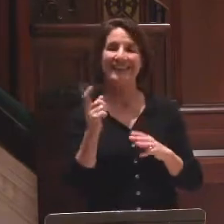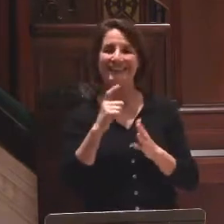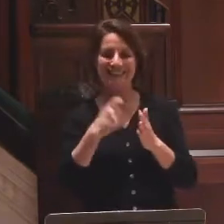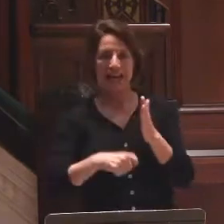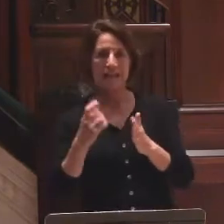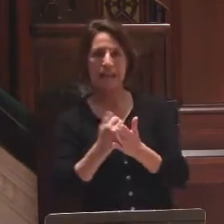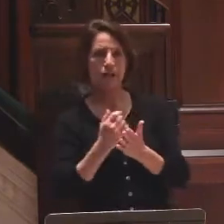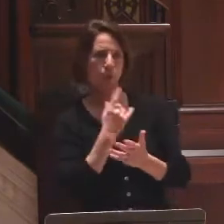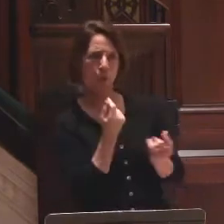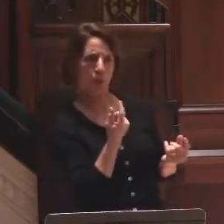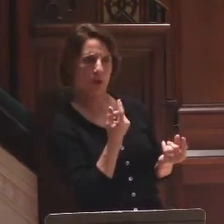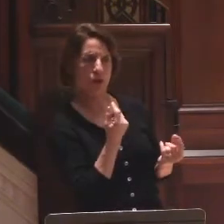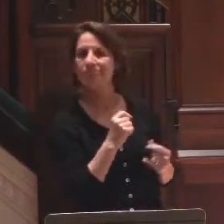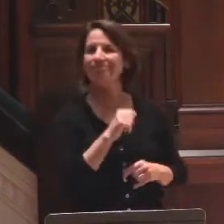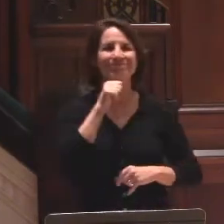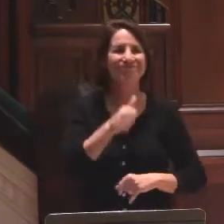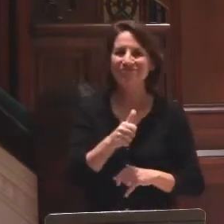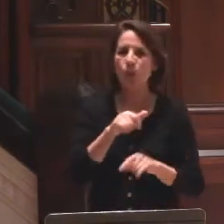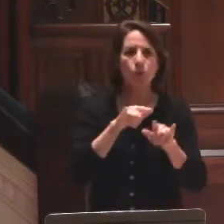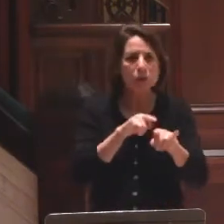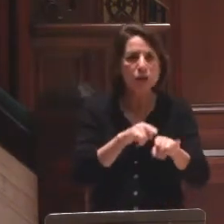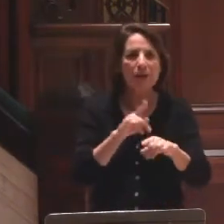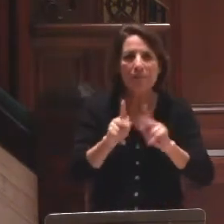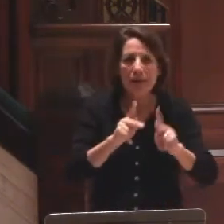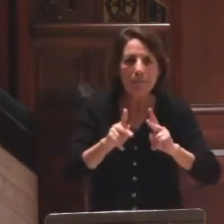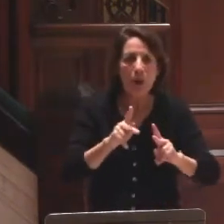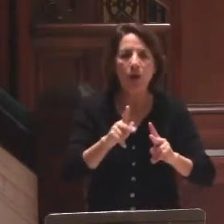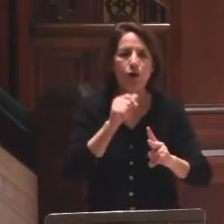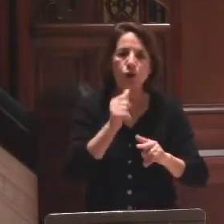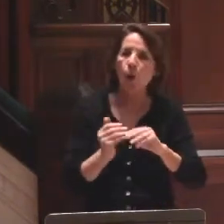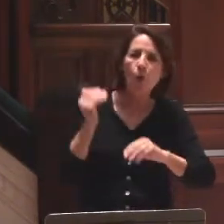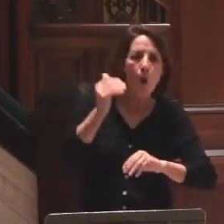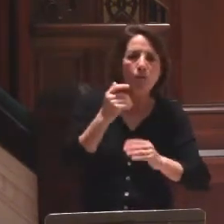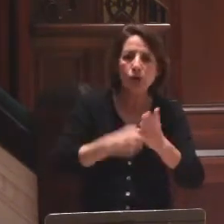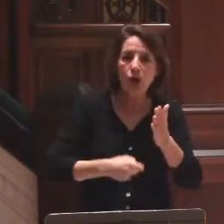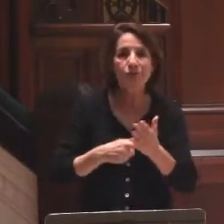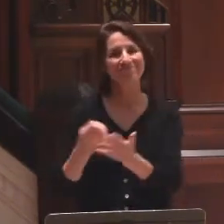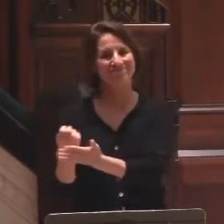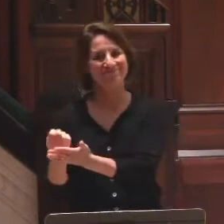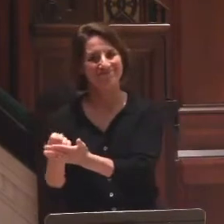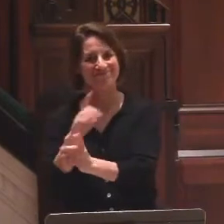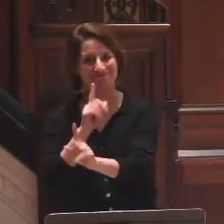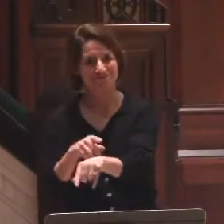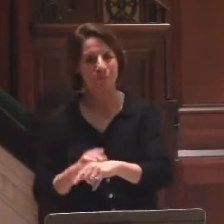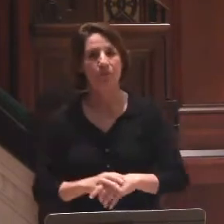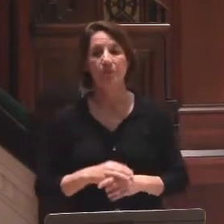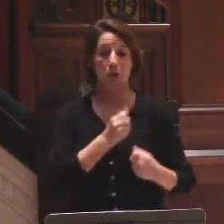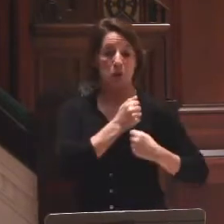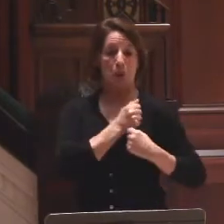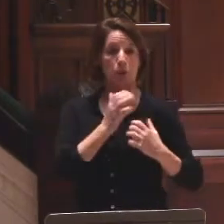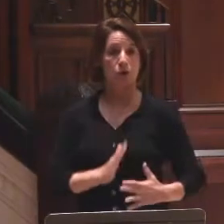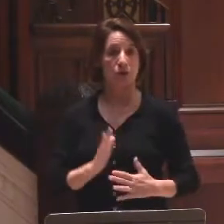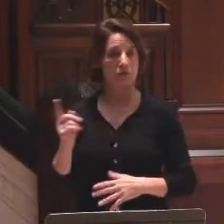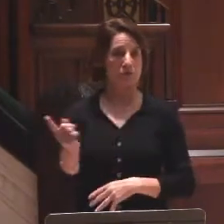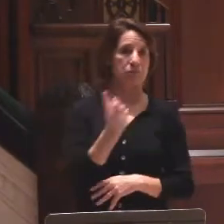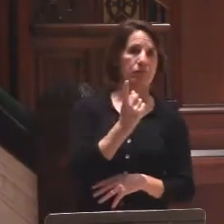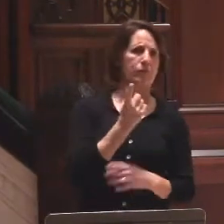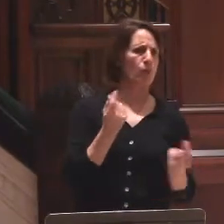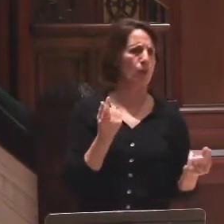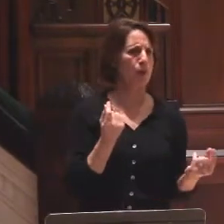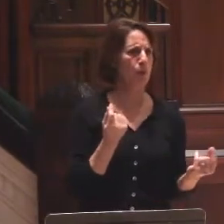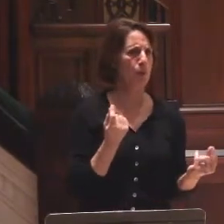the people. Don't cheat them out of money. An economic answer. The soldiers come up and they say, what are we